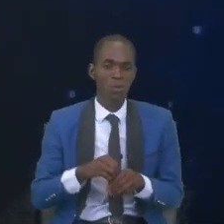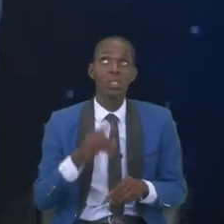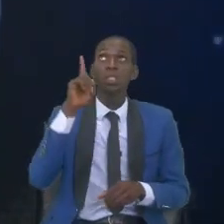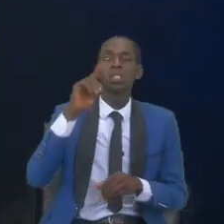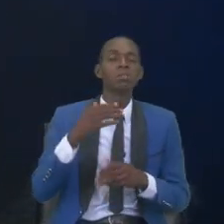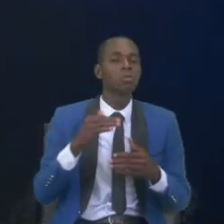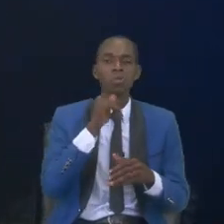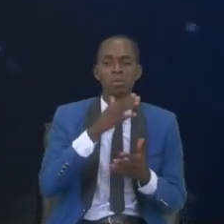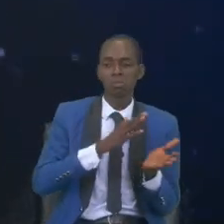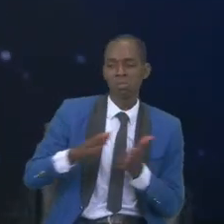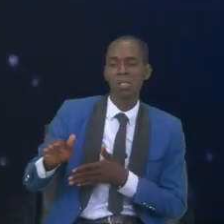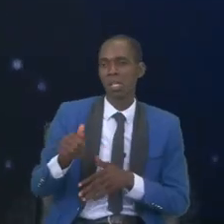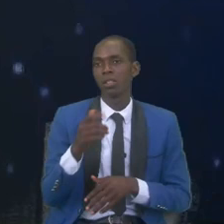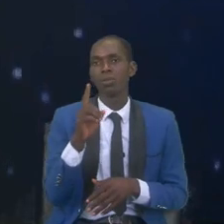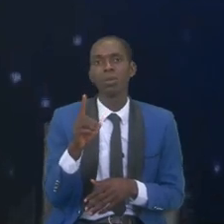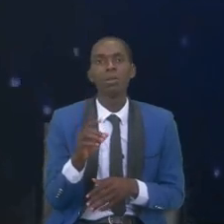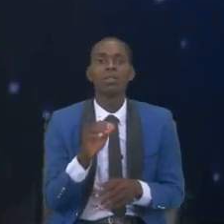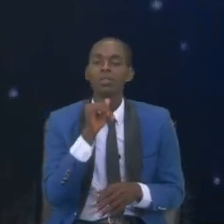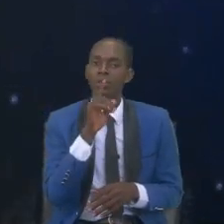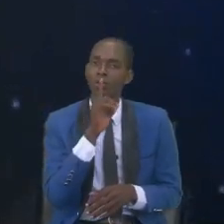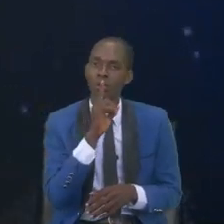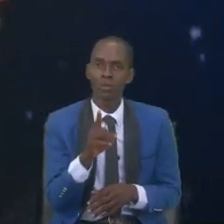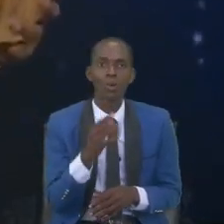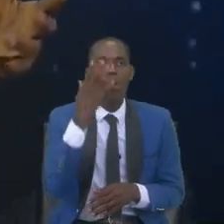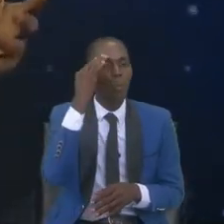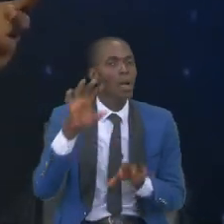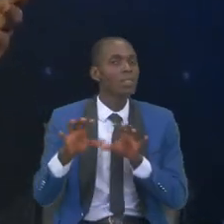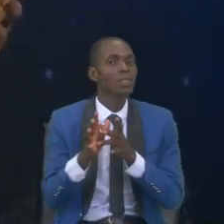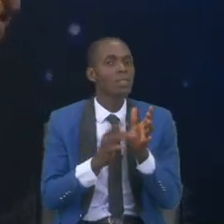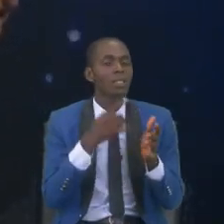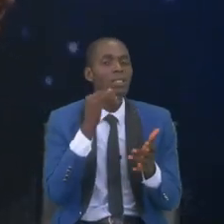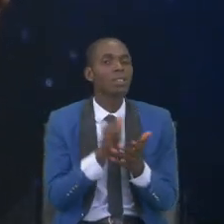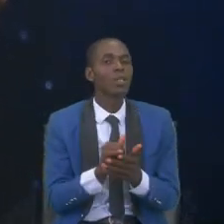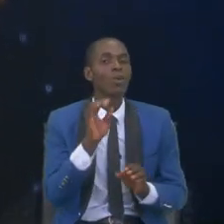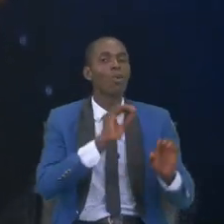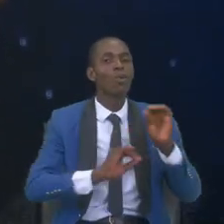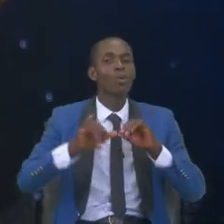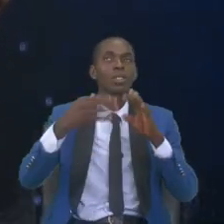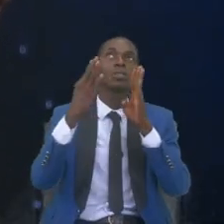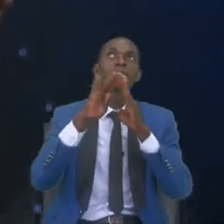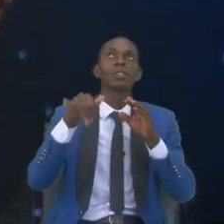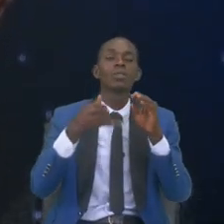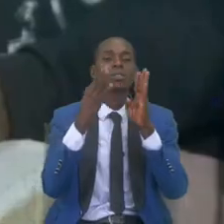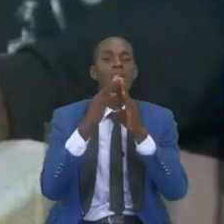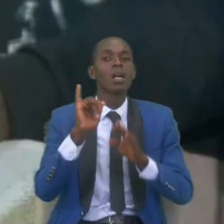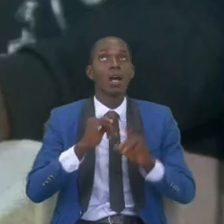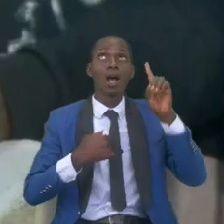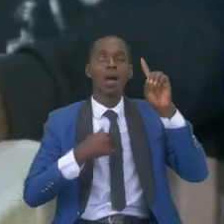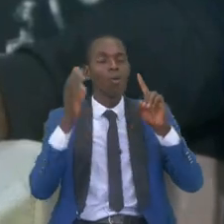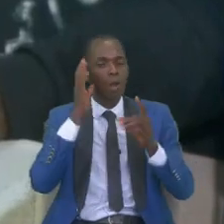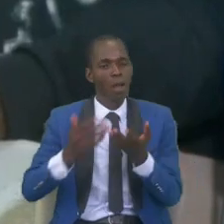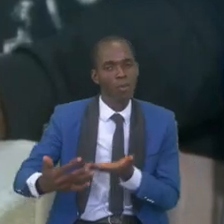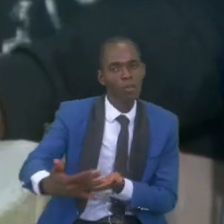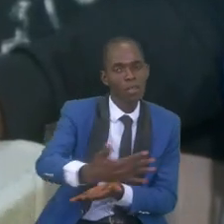Why did he weep over Jerusalem and said, oh, Jerusalem, Jerusalem, I would have gathered you unto myself like the chickens